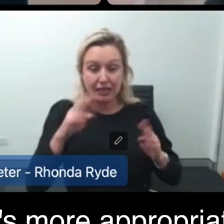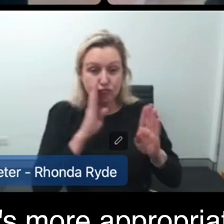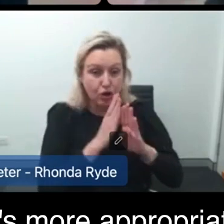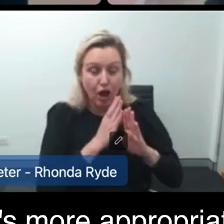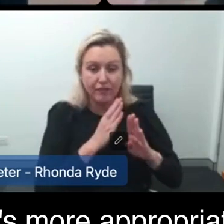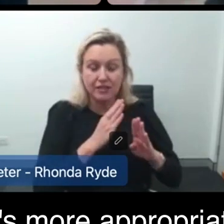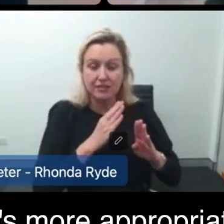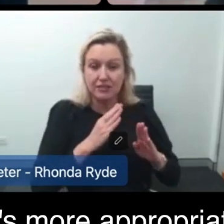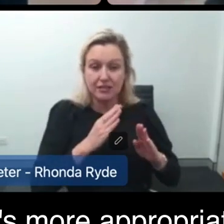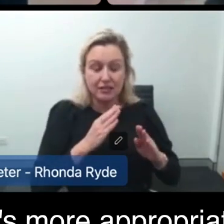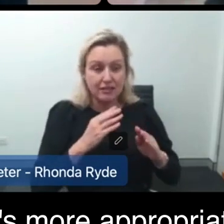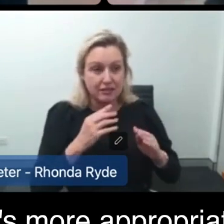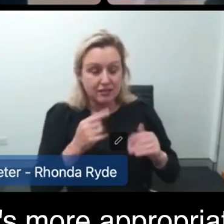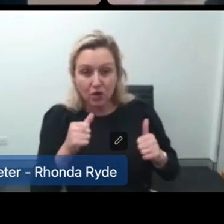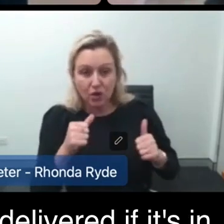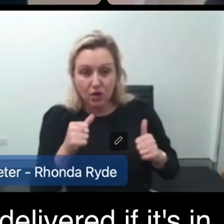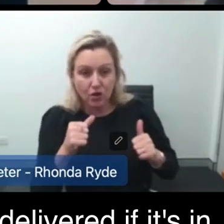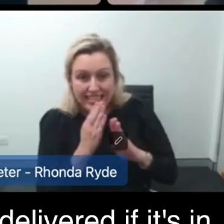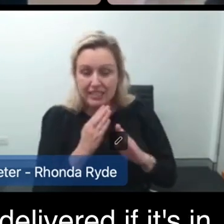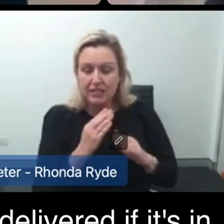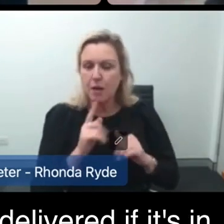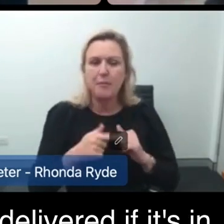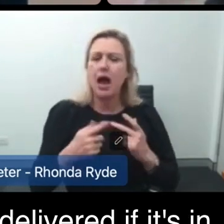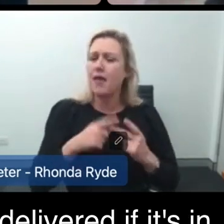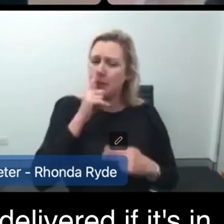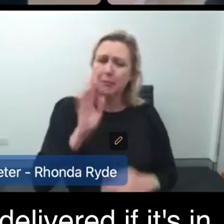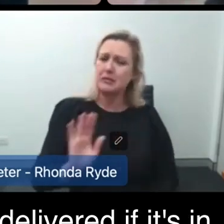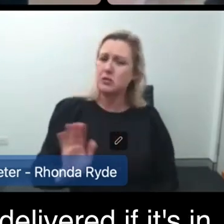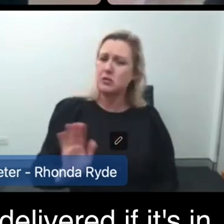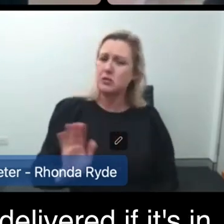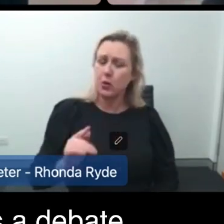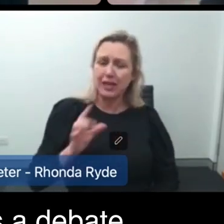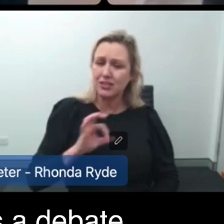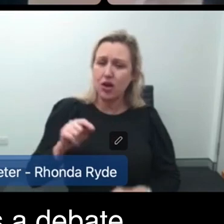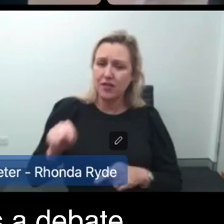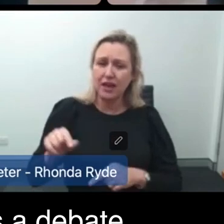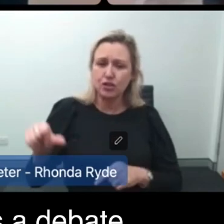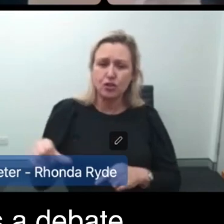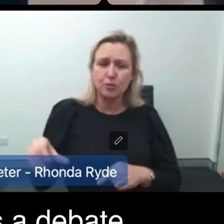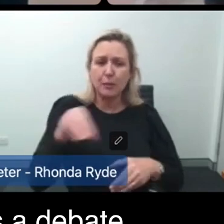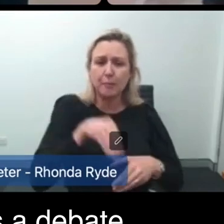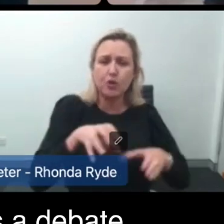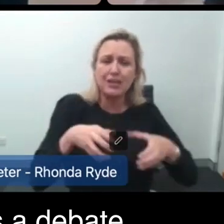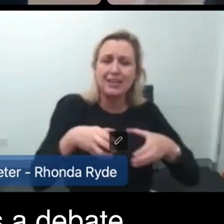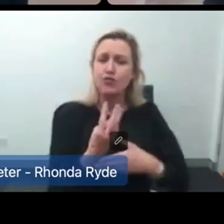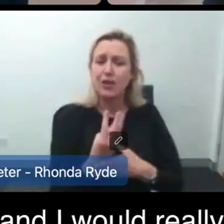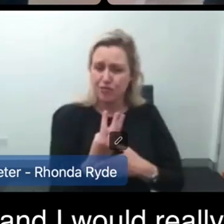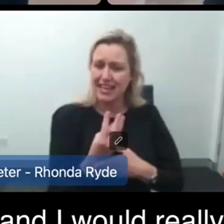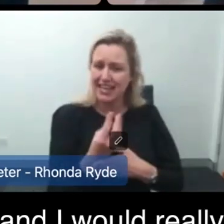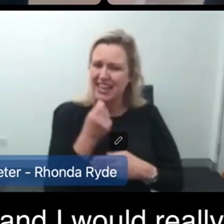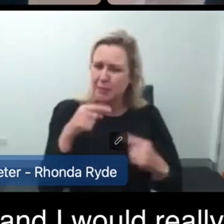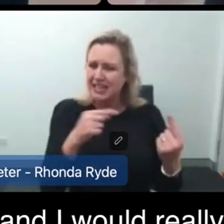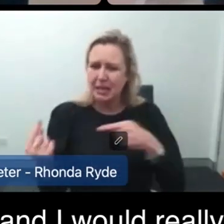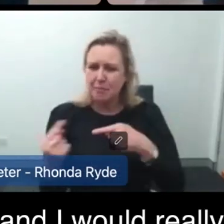not. It's more appropriate in terms of the services being delivered if it's in category 3. So it's a debate. This